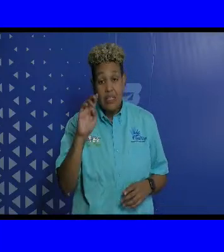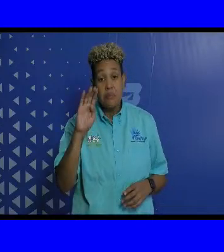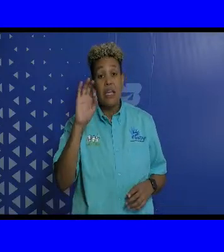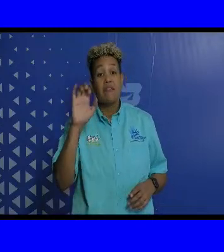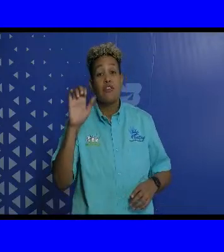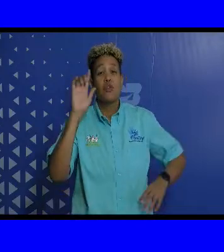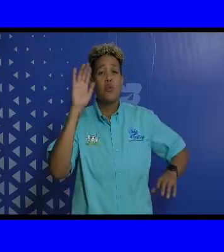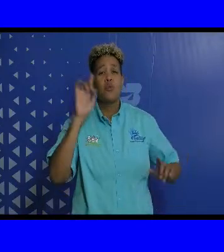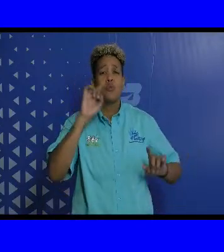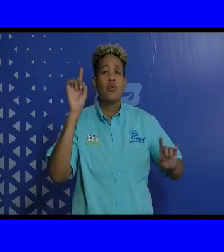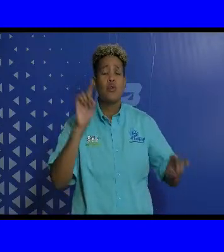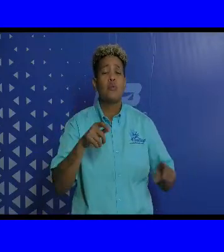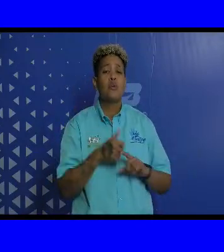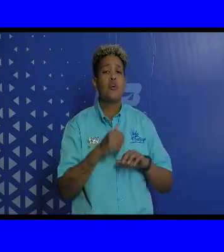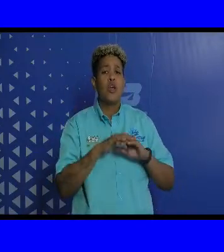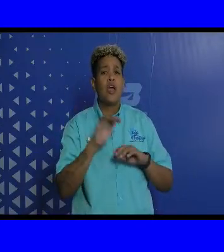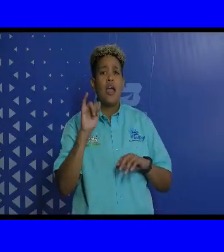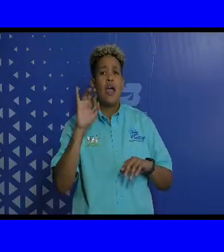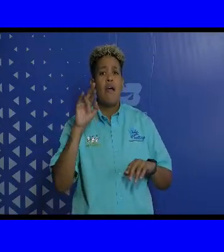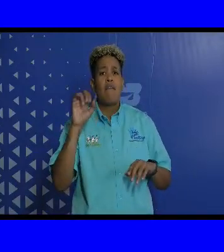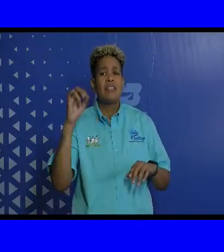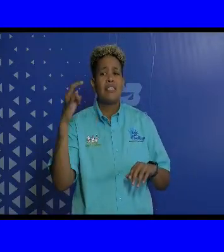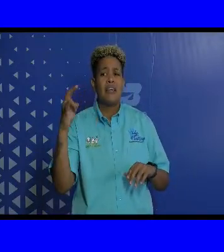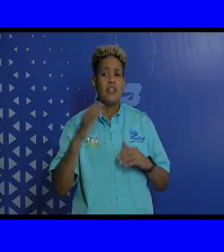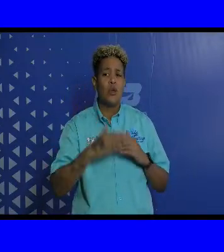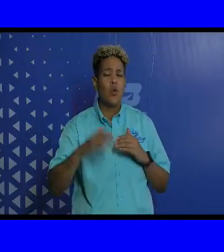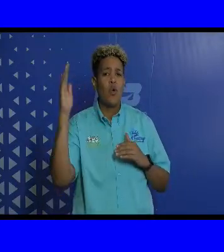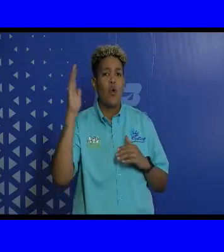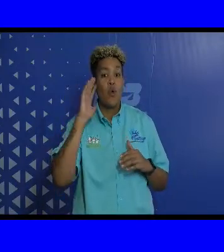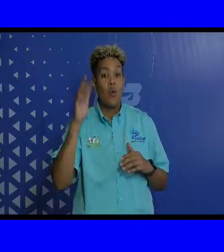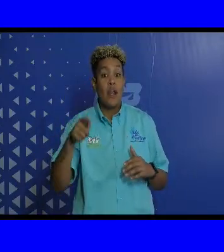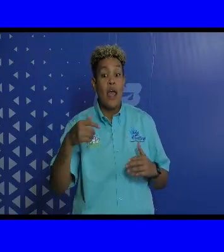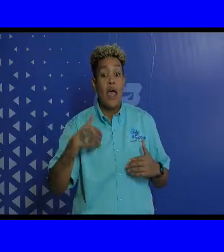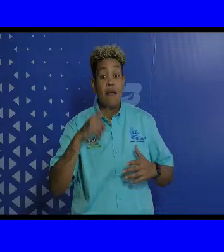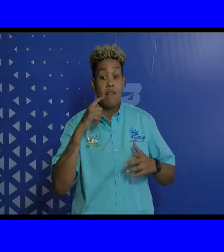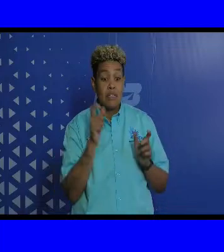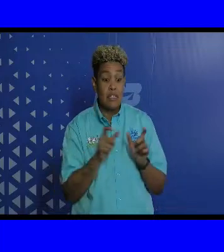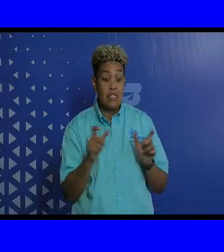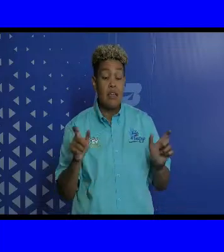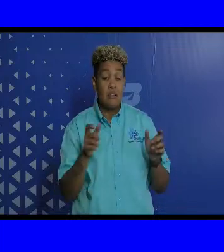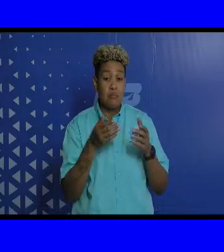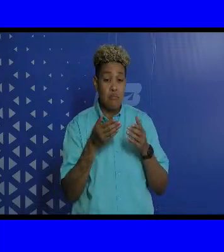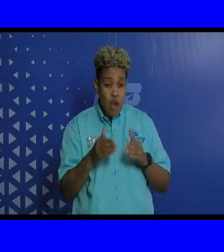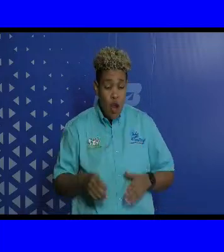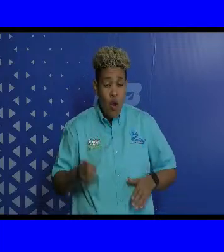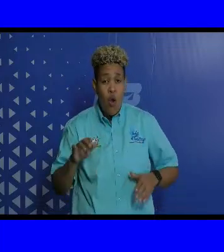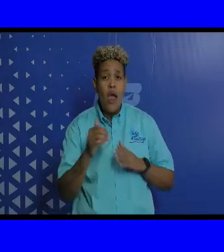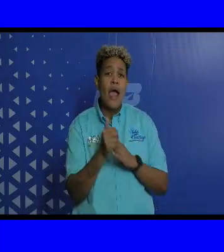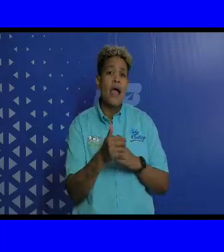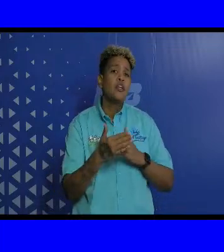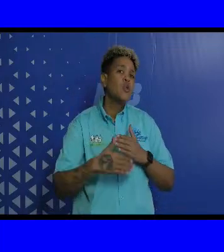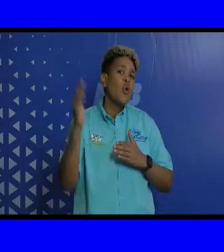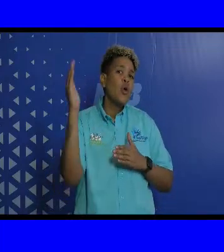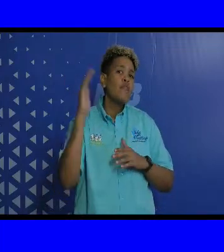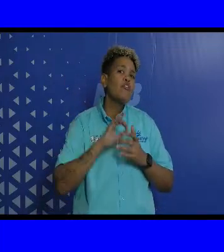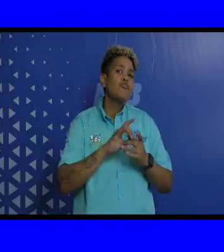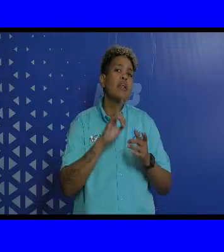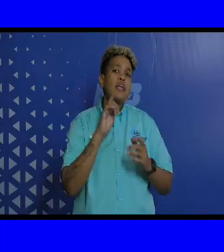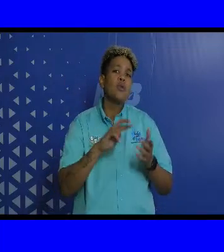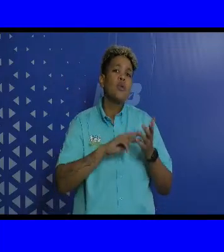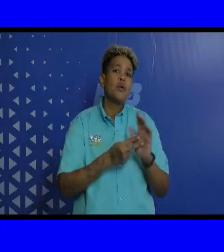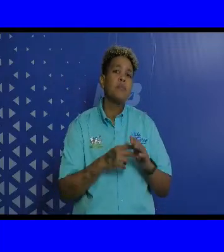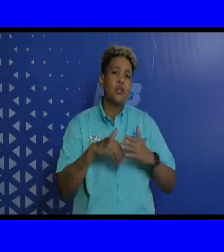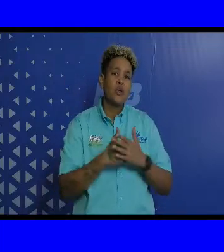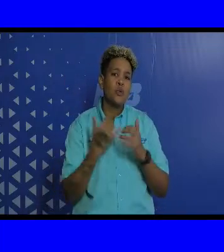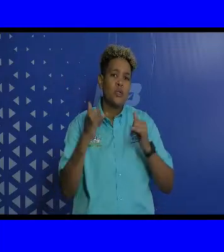NCBFG will be reporting under IFRS 17 going forward. Will there be a segregated breakout or guidance going forward on interpreting the